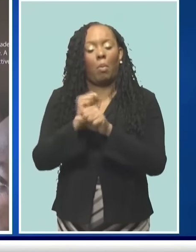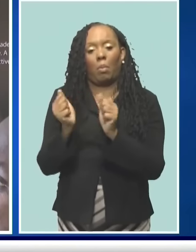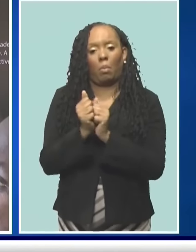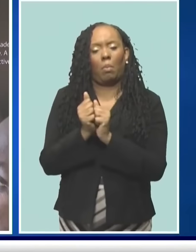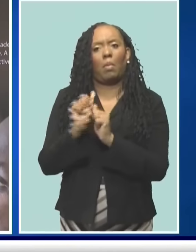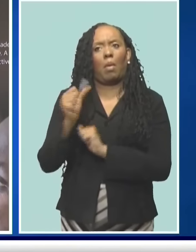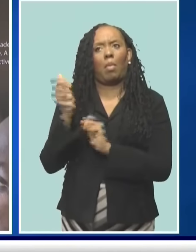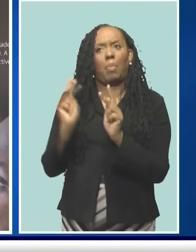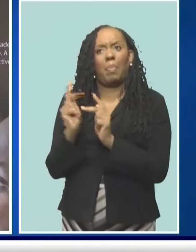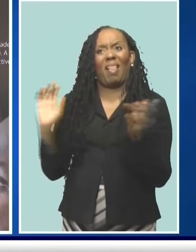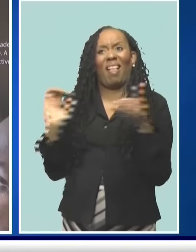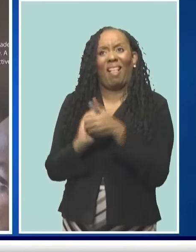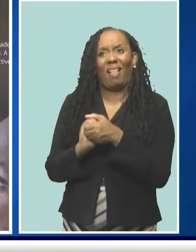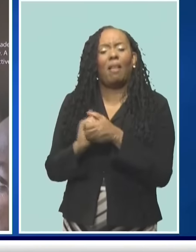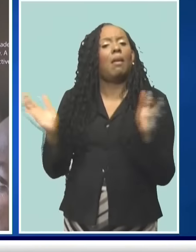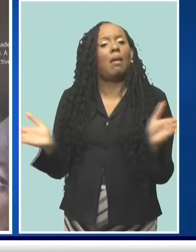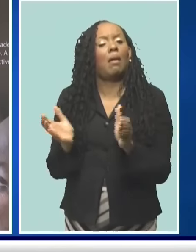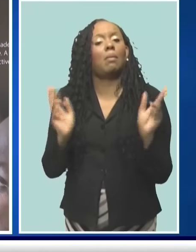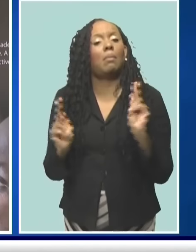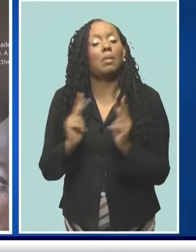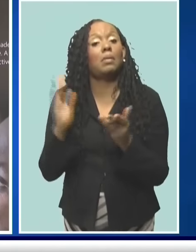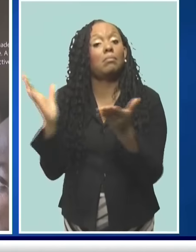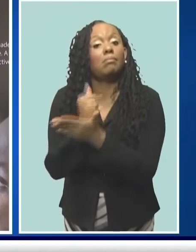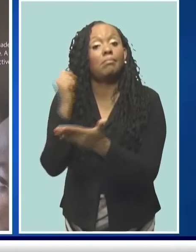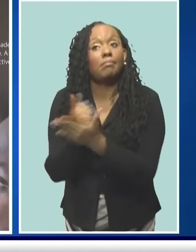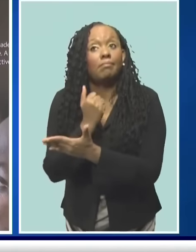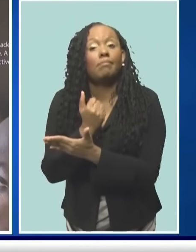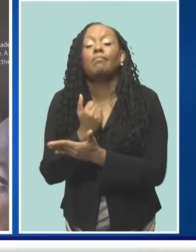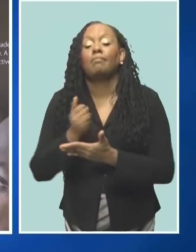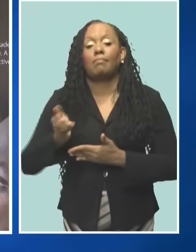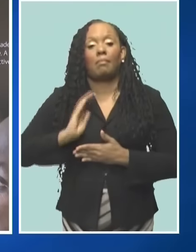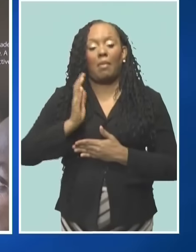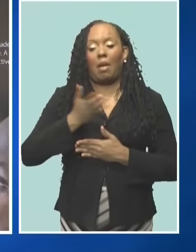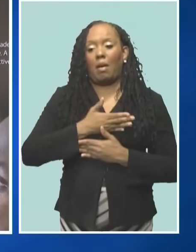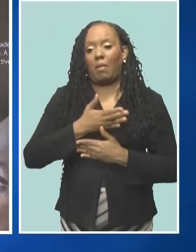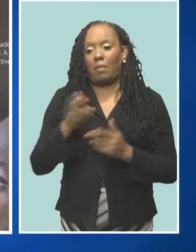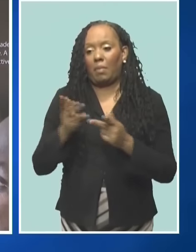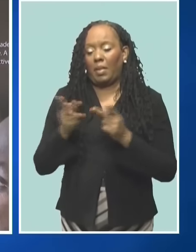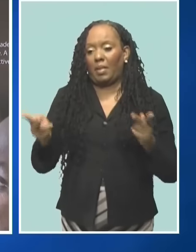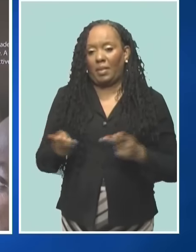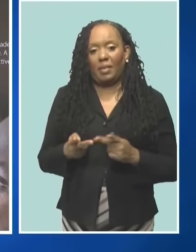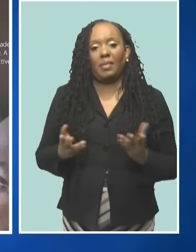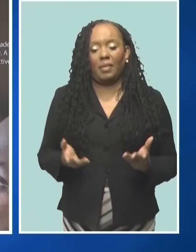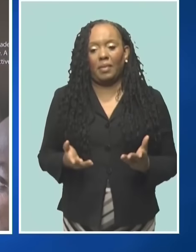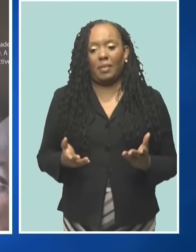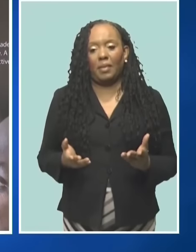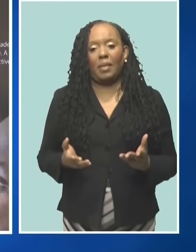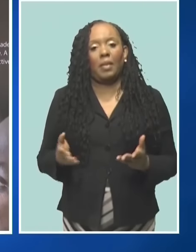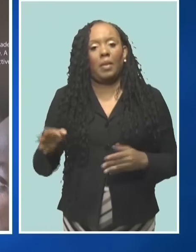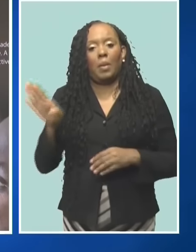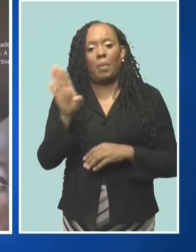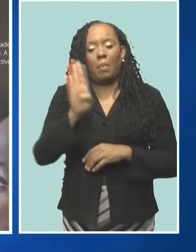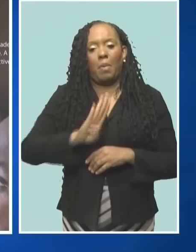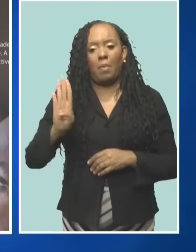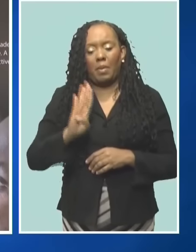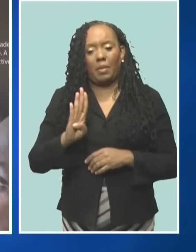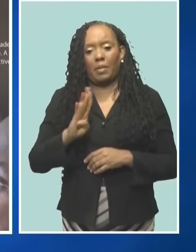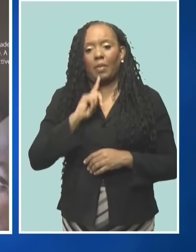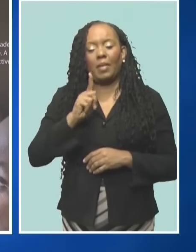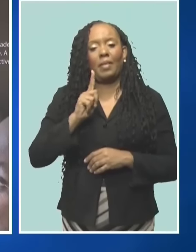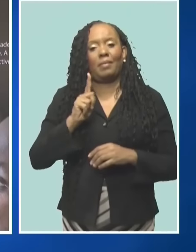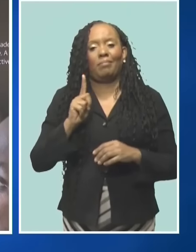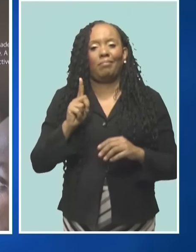continue to encourage foreign companies to take advantage of our location, particularly given the fact that Barbados is an international